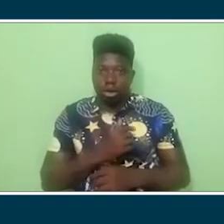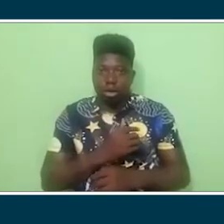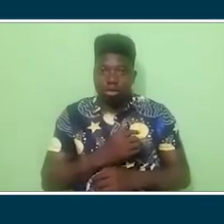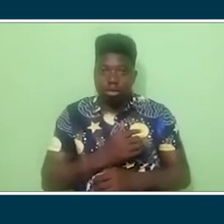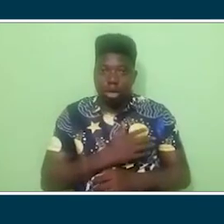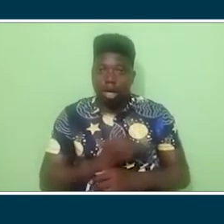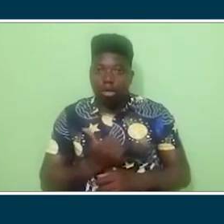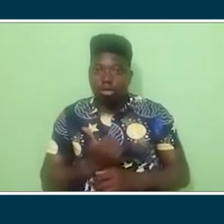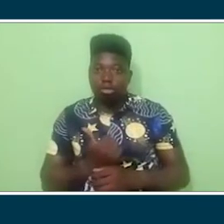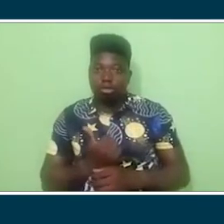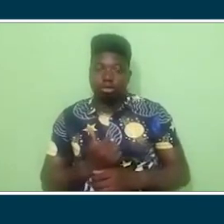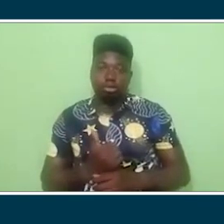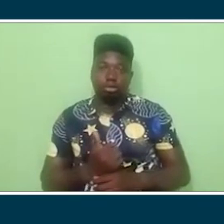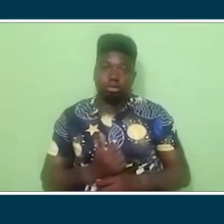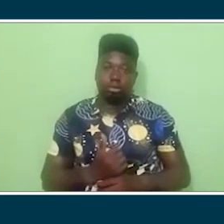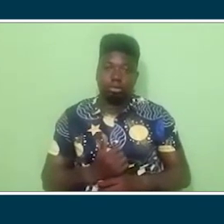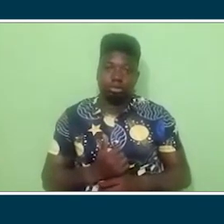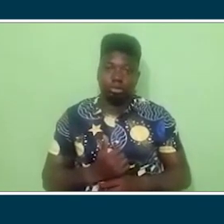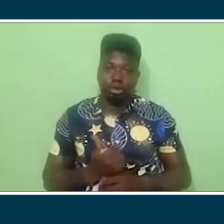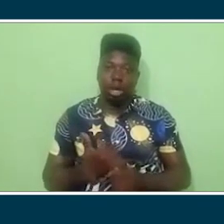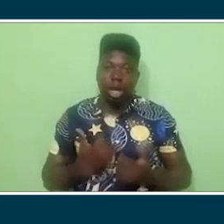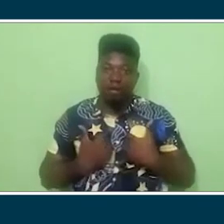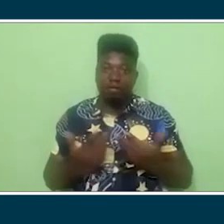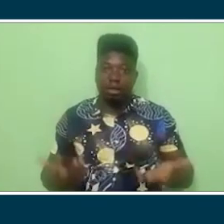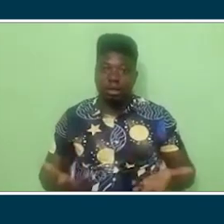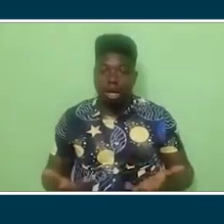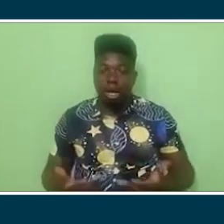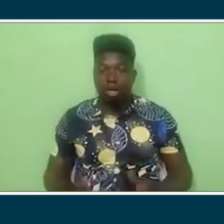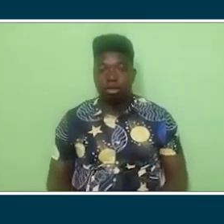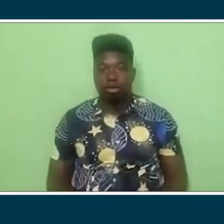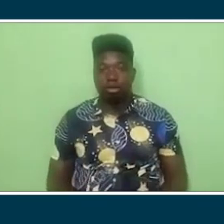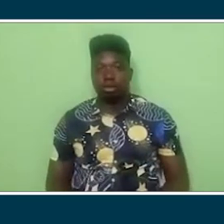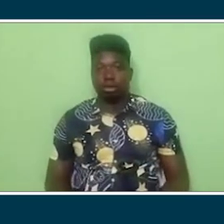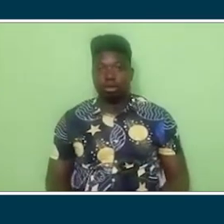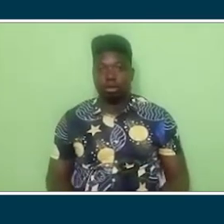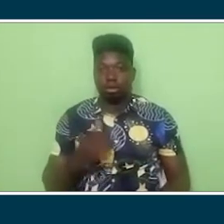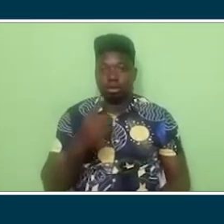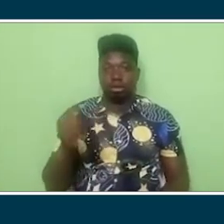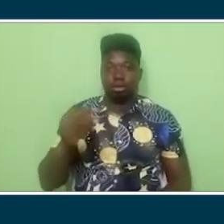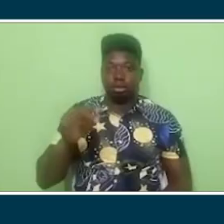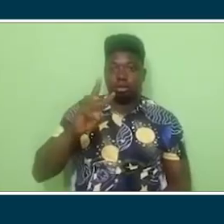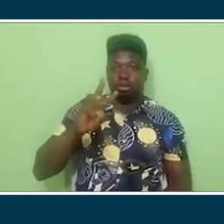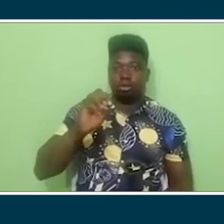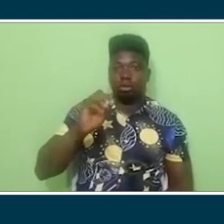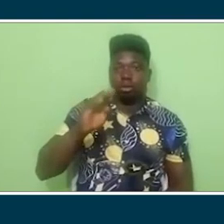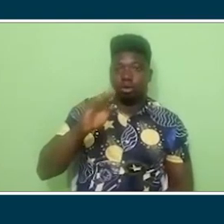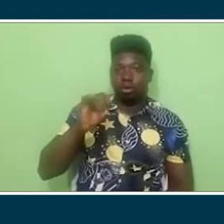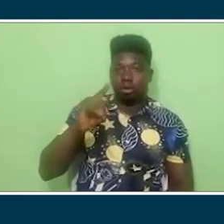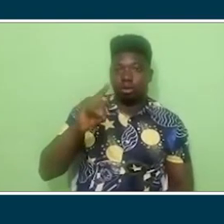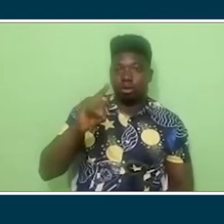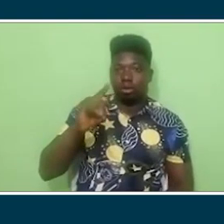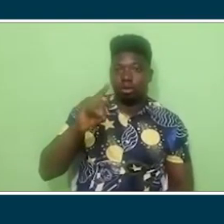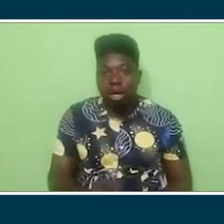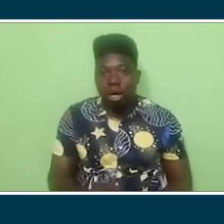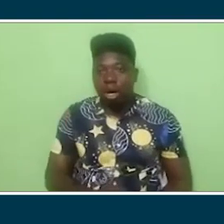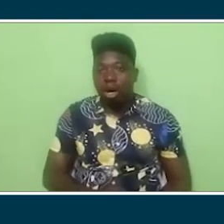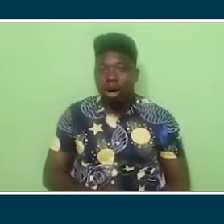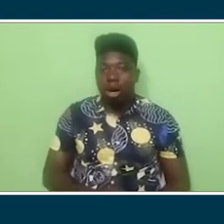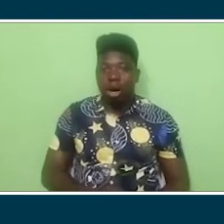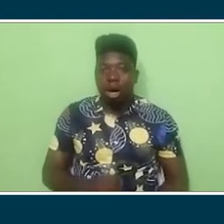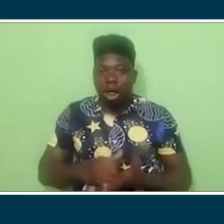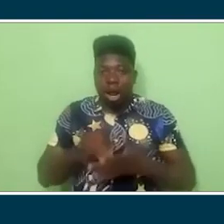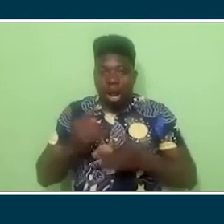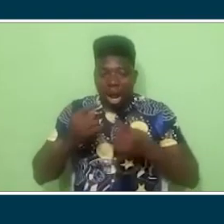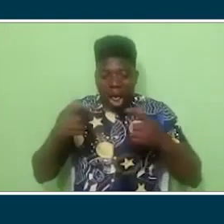Tran, and here's a website, who talk a lot about calling in and the difference. One of the main things, one of the early things